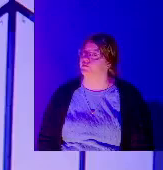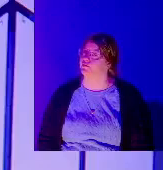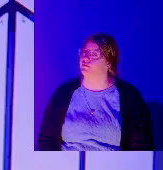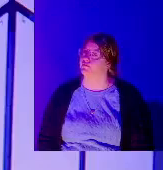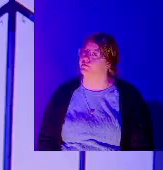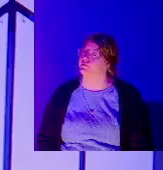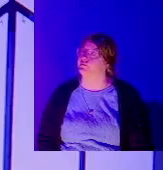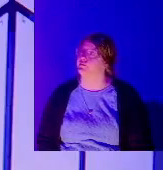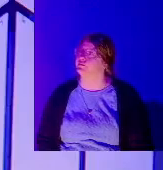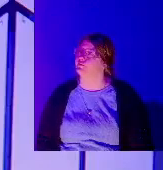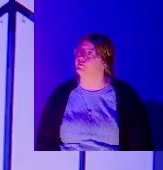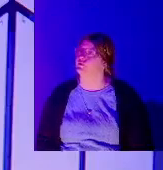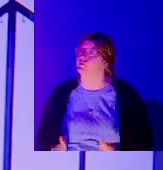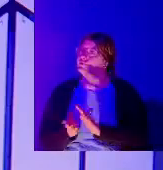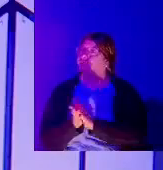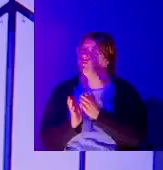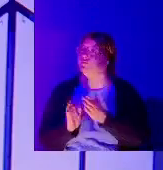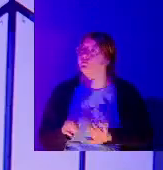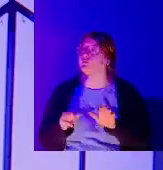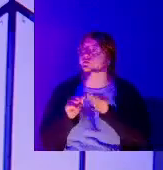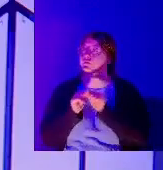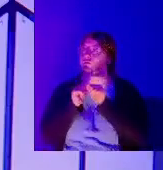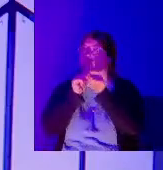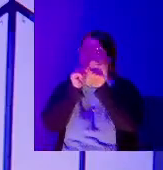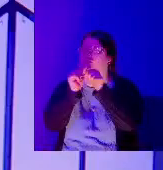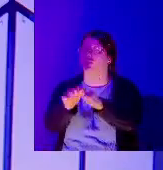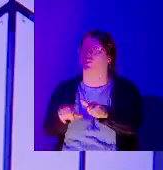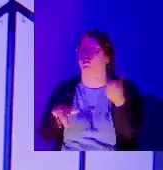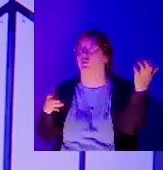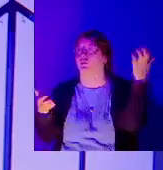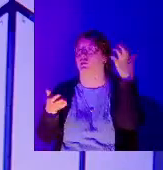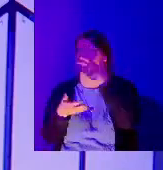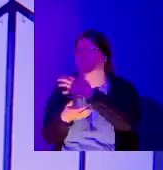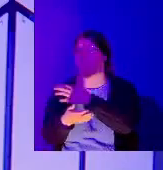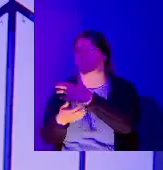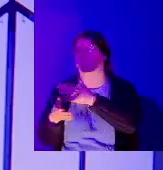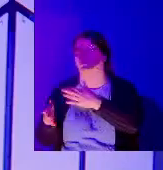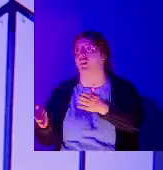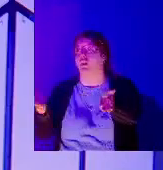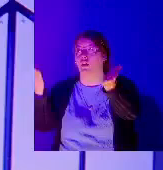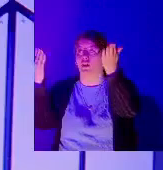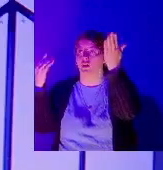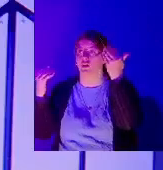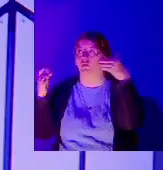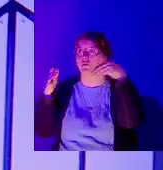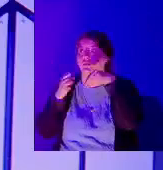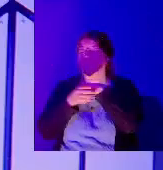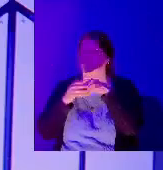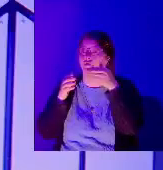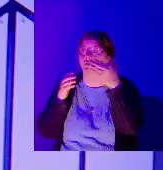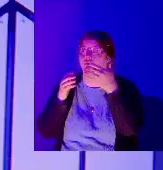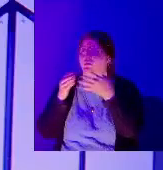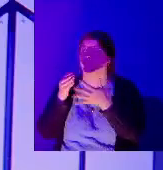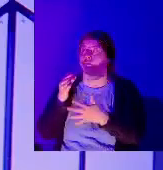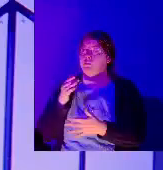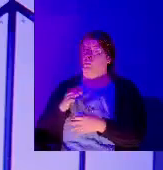There's a peace that outlasts darkness, a hope that's in